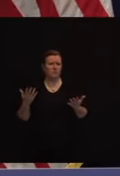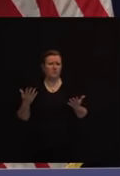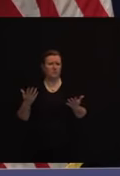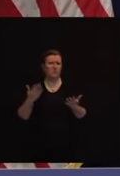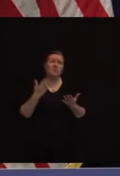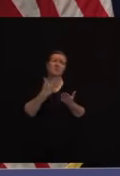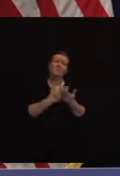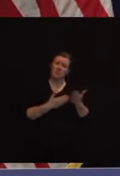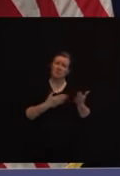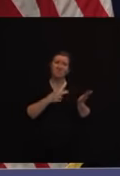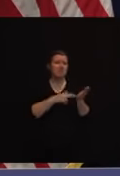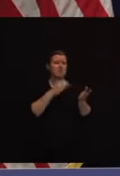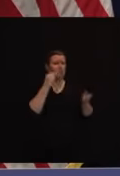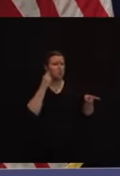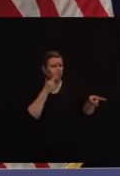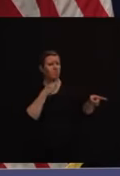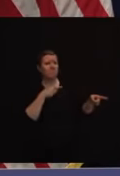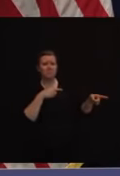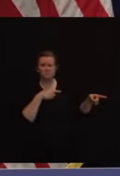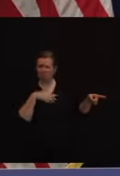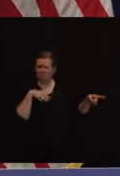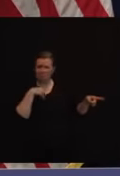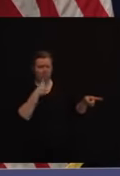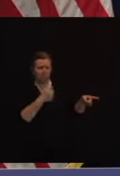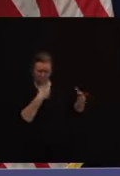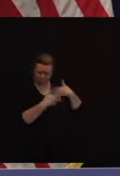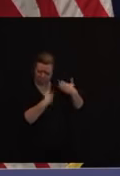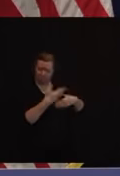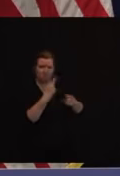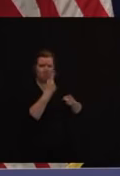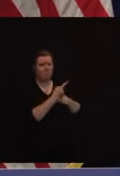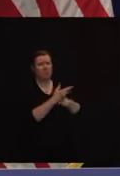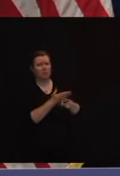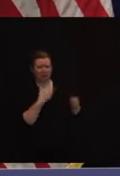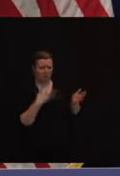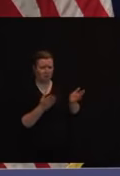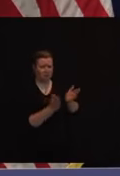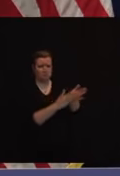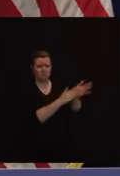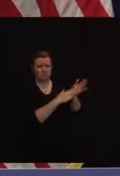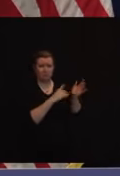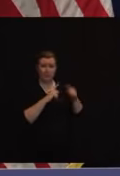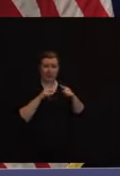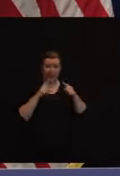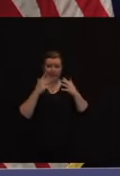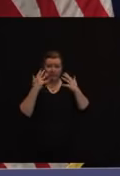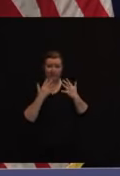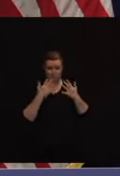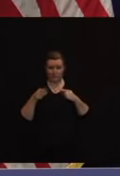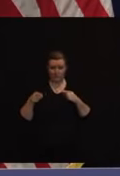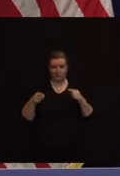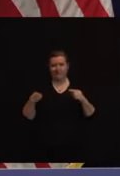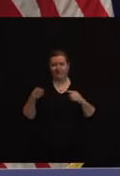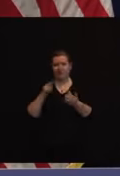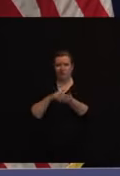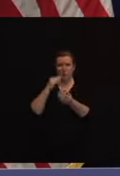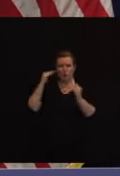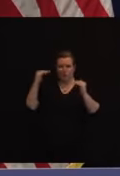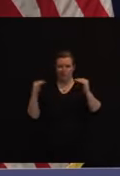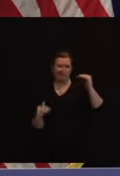are operators who have been consistently doing the right thing, and we applaud them. But unfortunately, there's been a disproportionate amount of folks who have kept